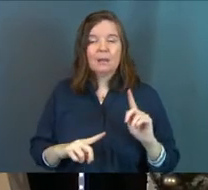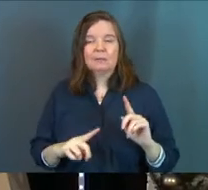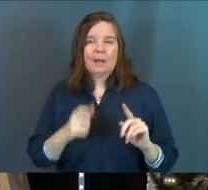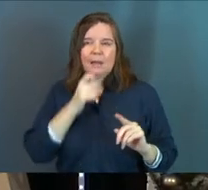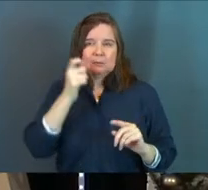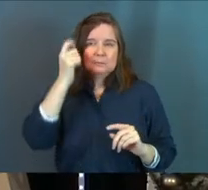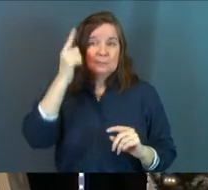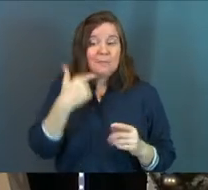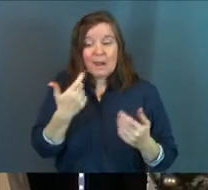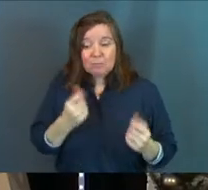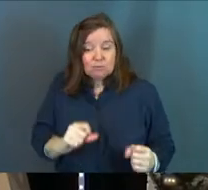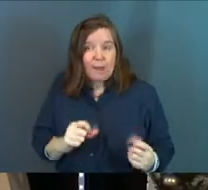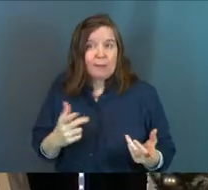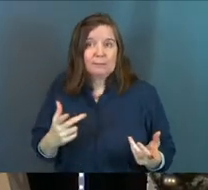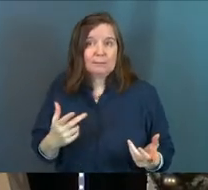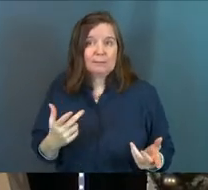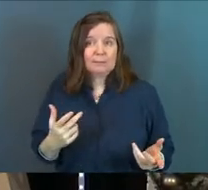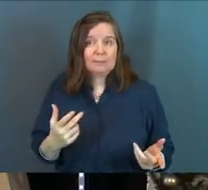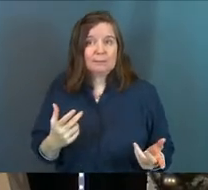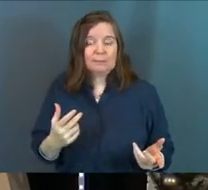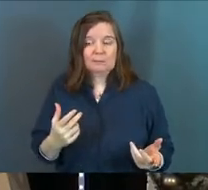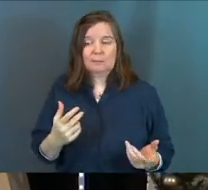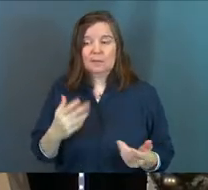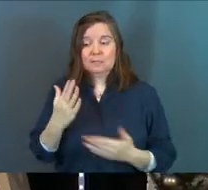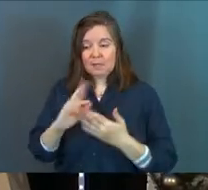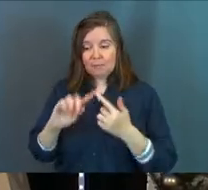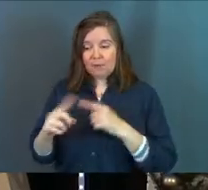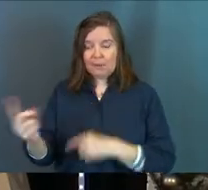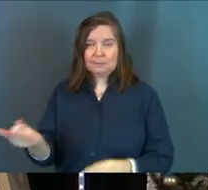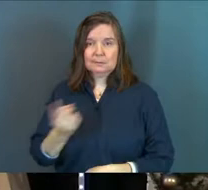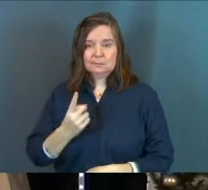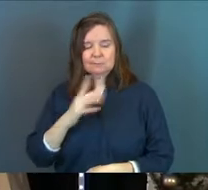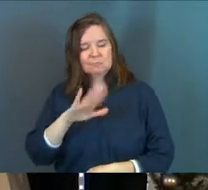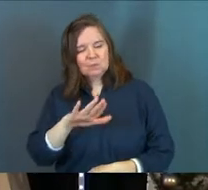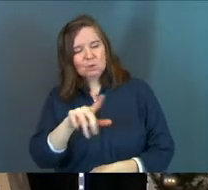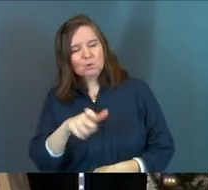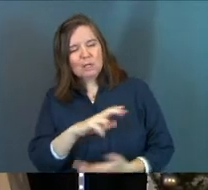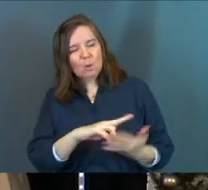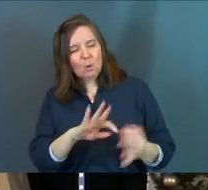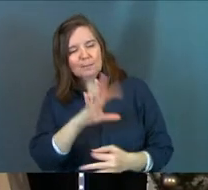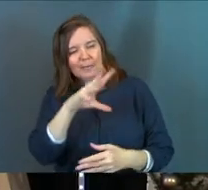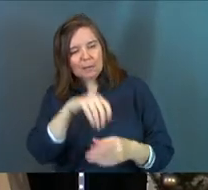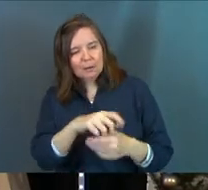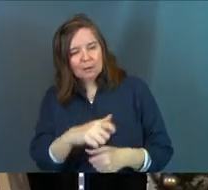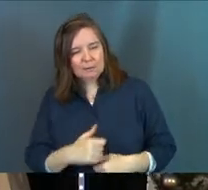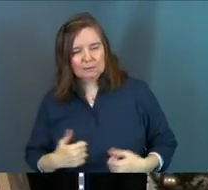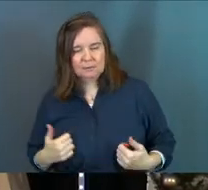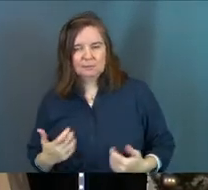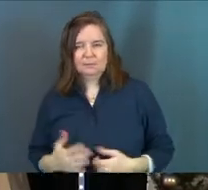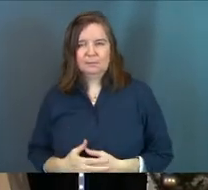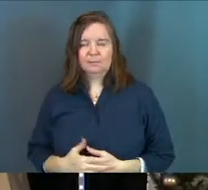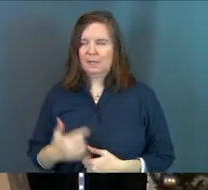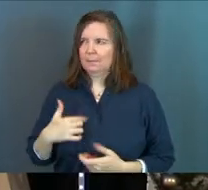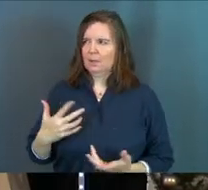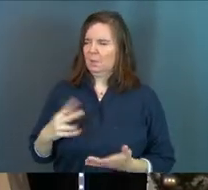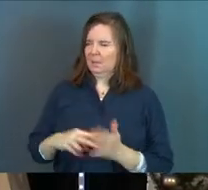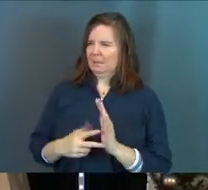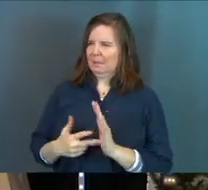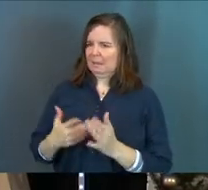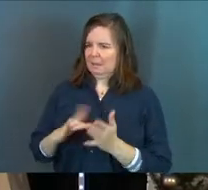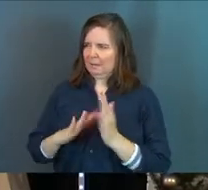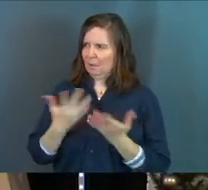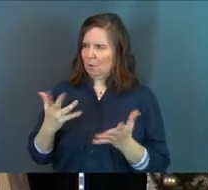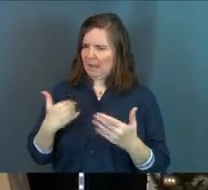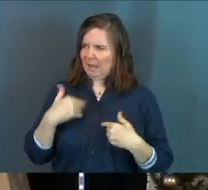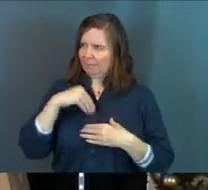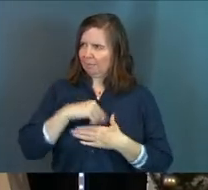like, but I was just trying, and some friends came along and said, Josh, you need the Holy Spirit. And I'm like, what do you mean? The Bible